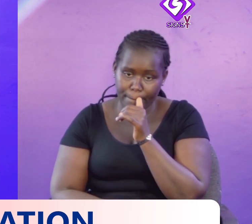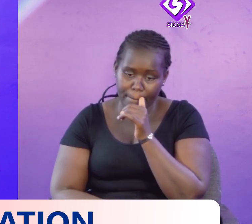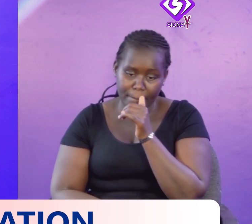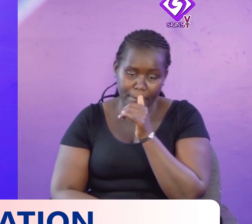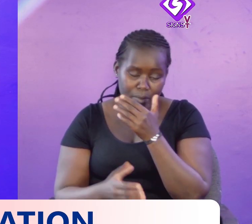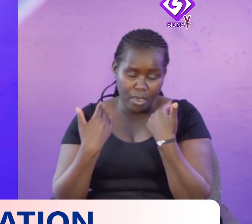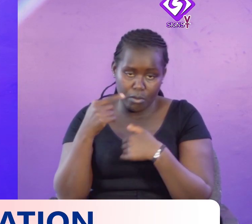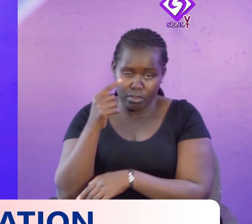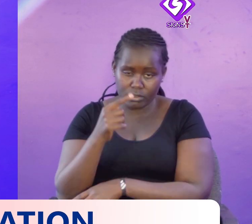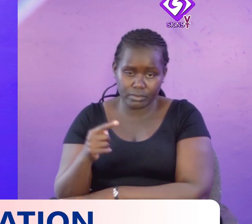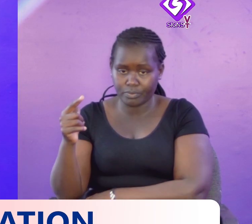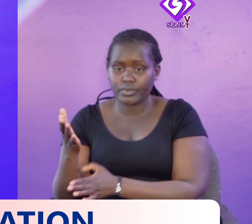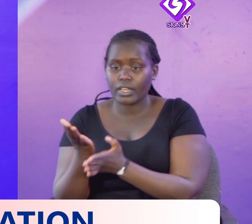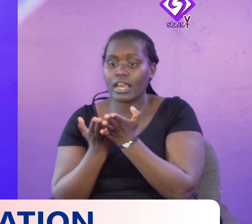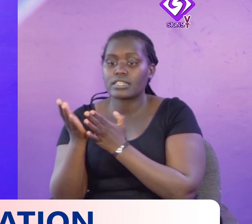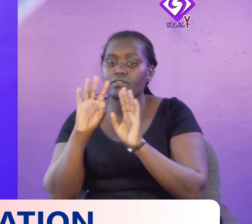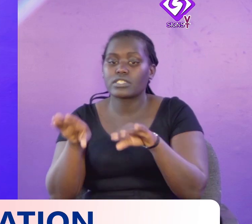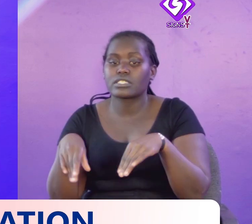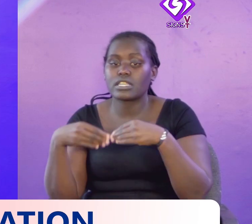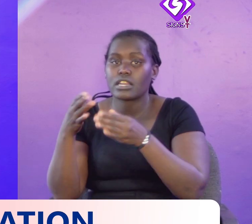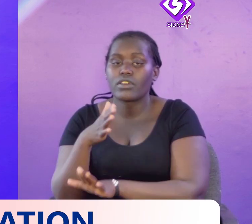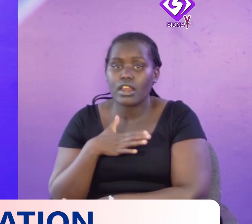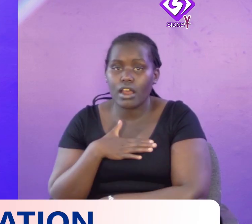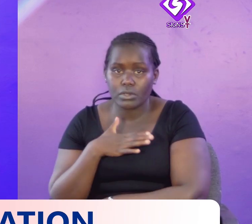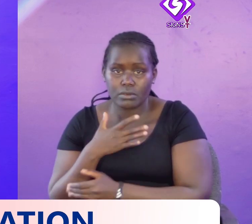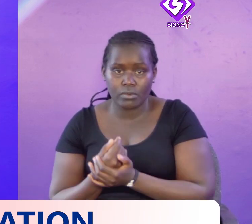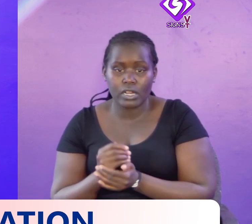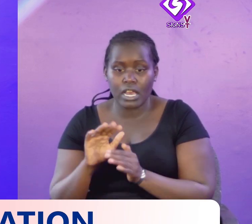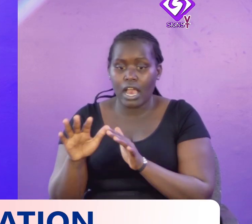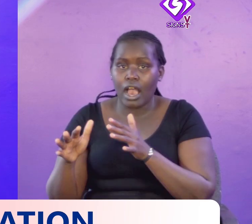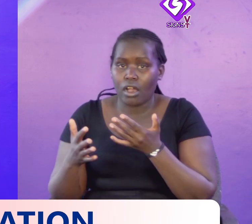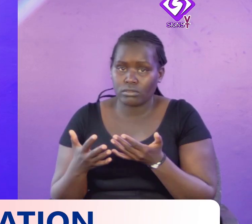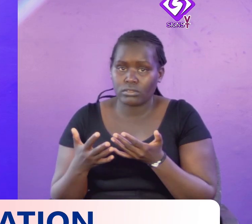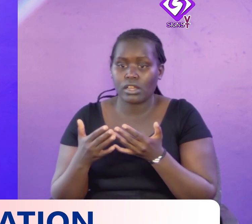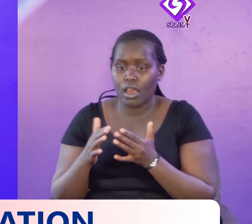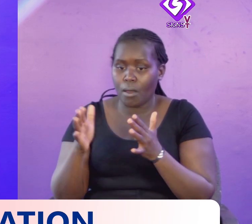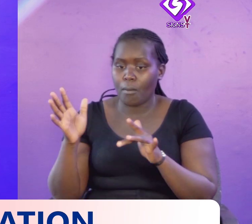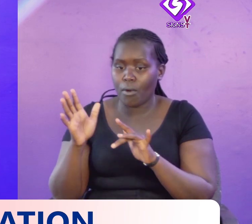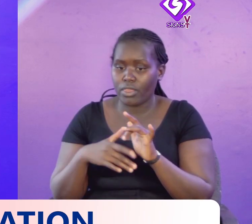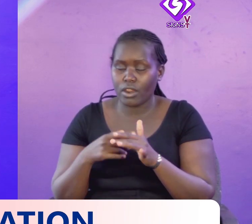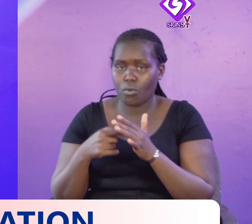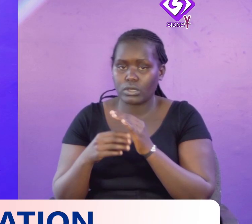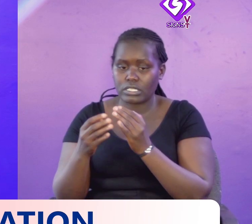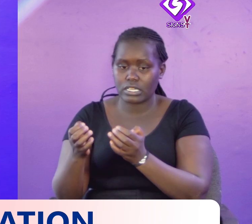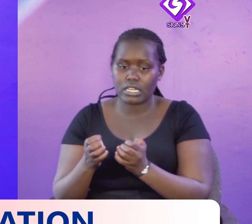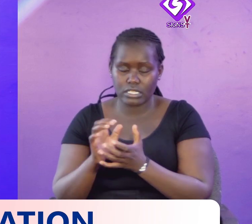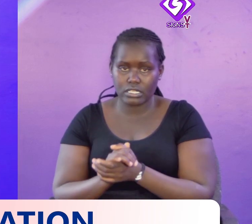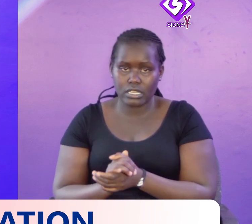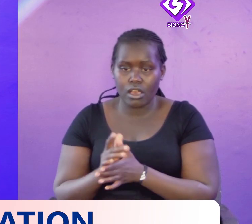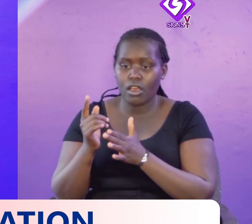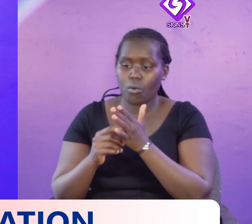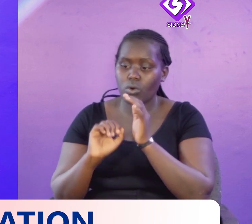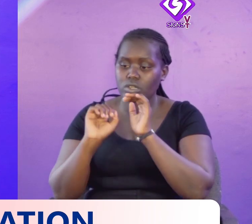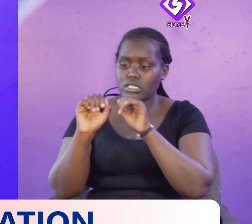Am I right that our service delivery has more than what meets the eye? And what can be